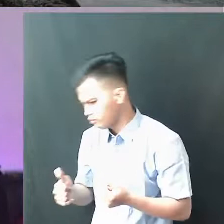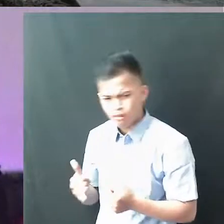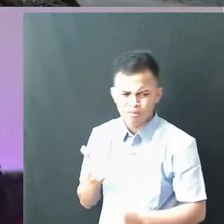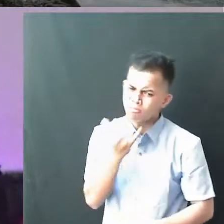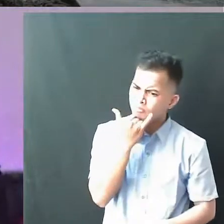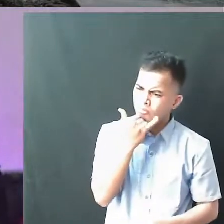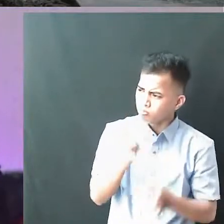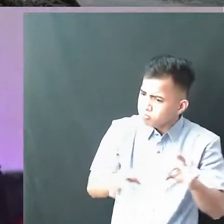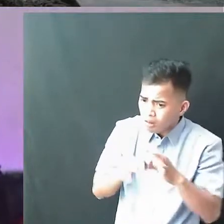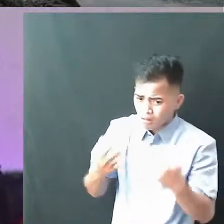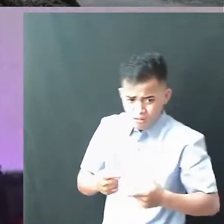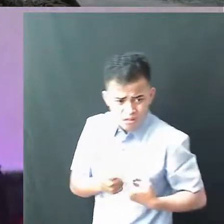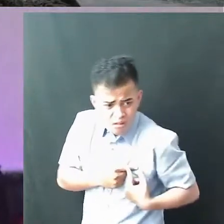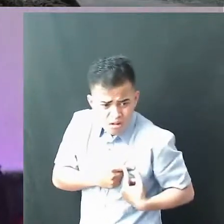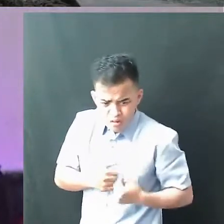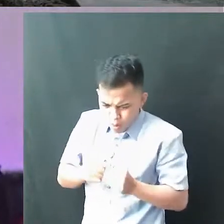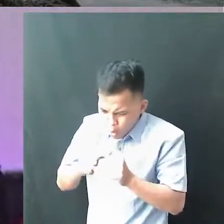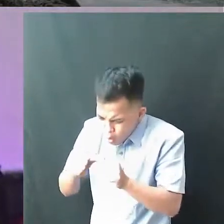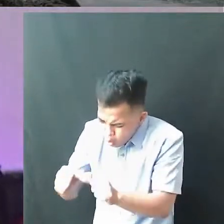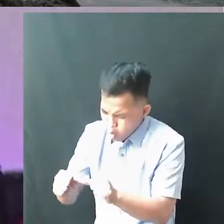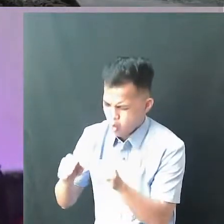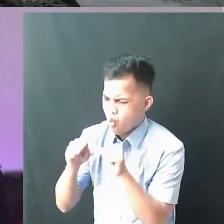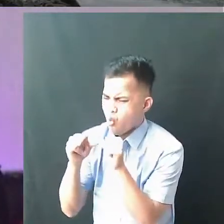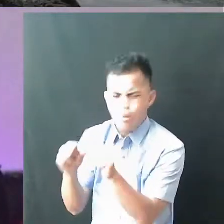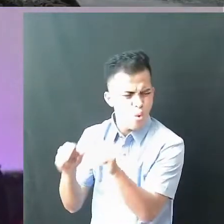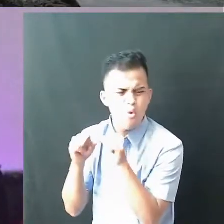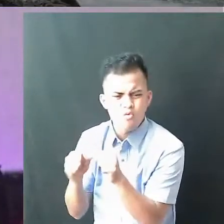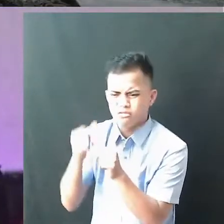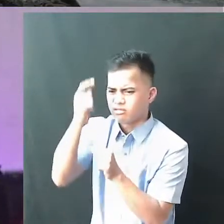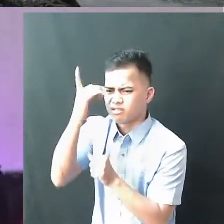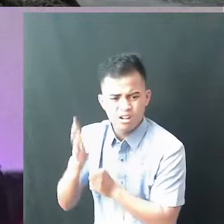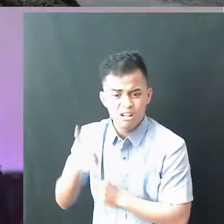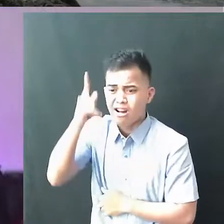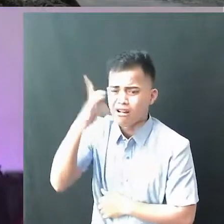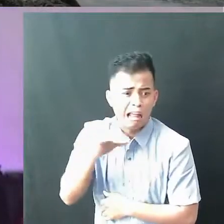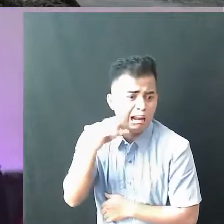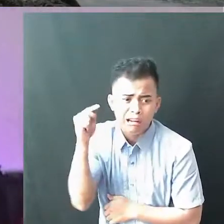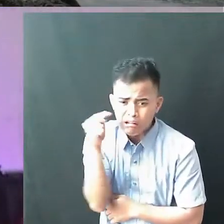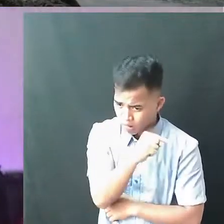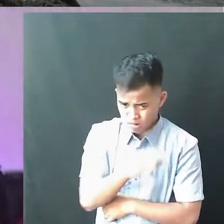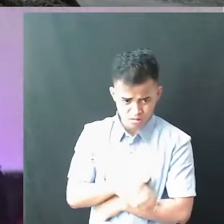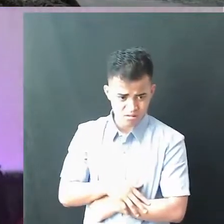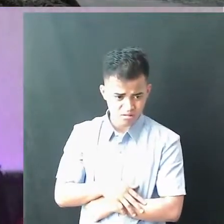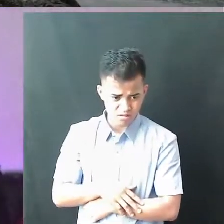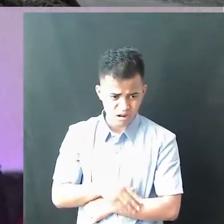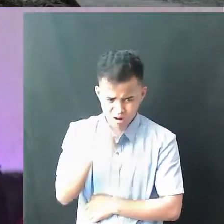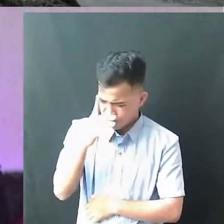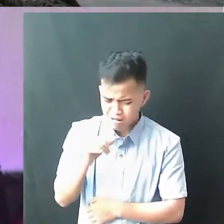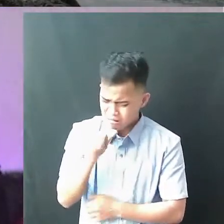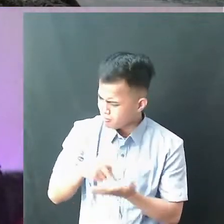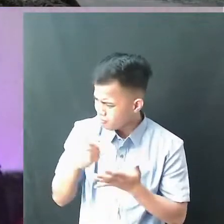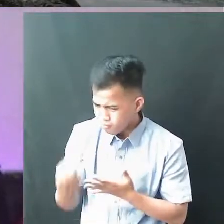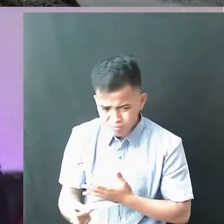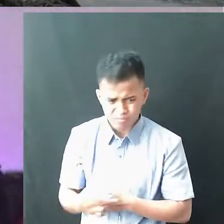good. God never fails. God never lies. Maybe his time is not your time. So what?